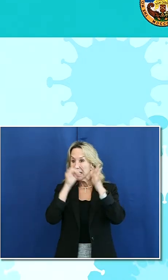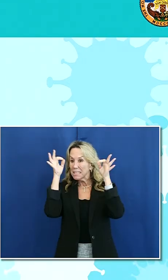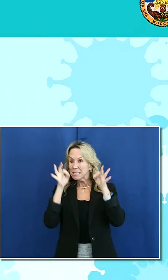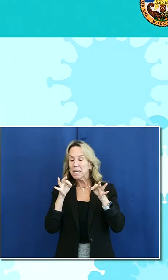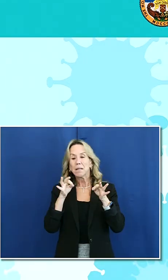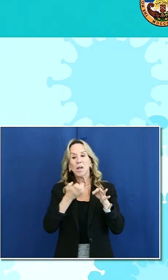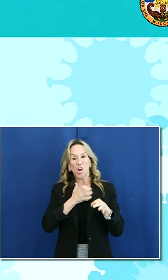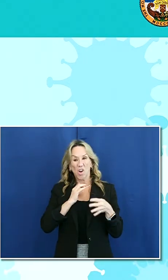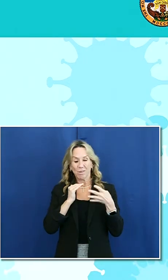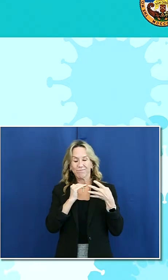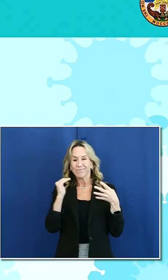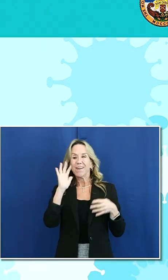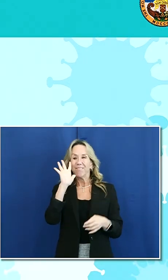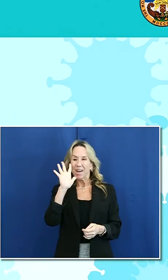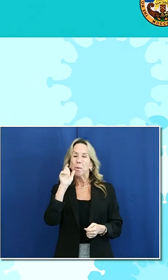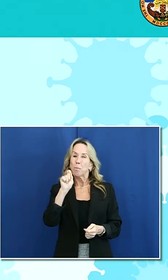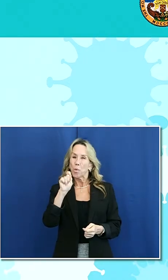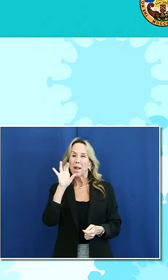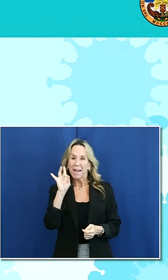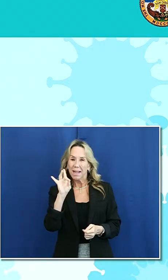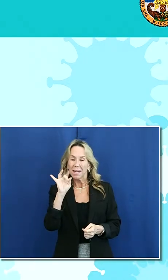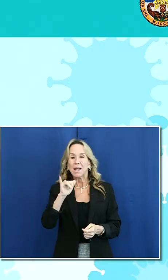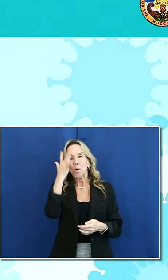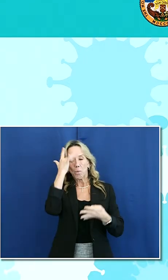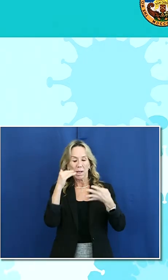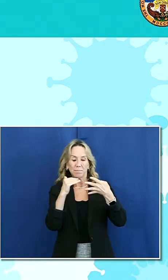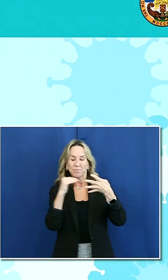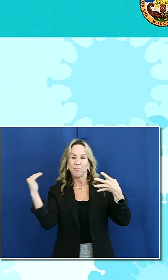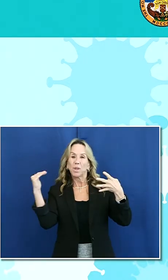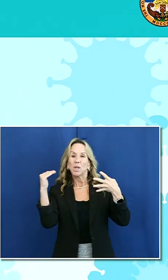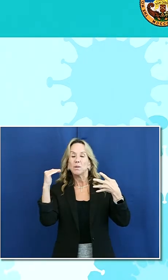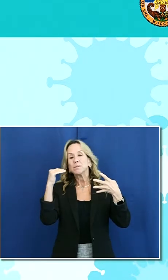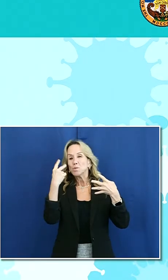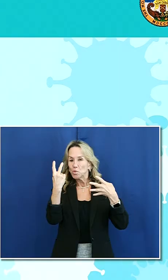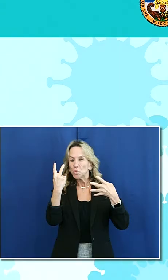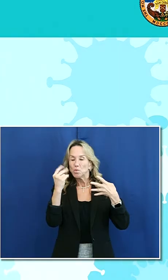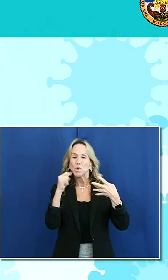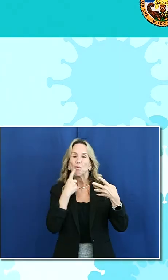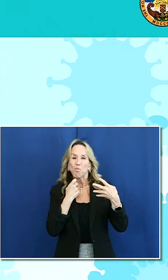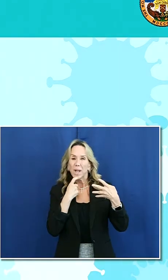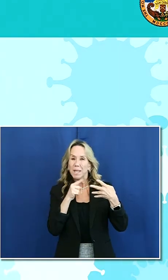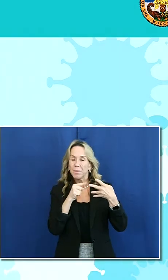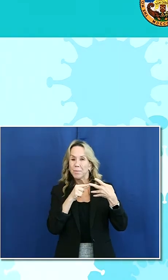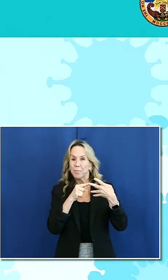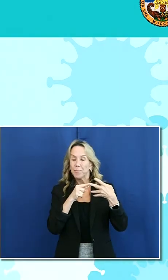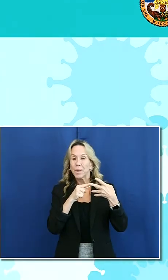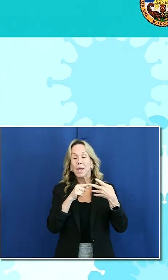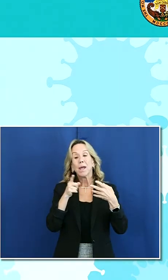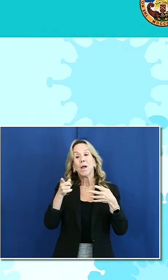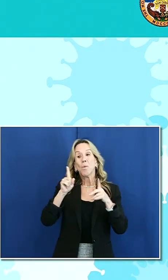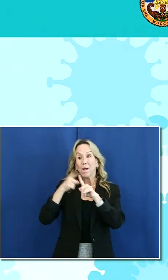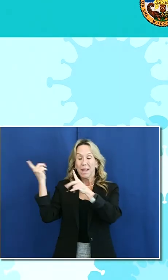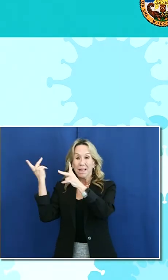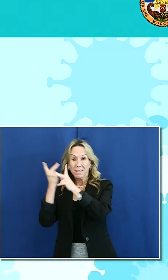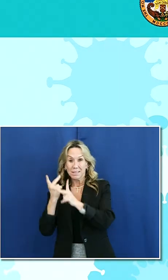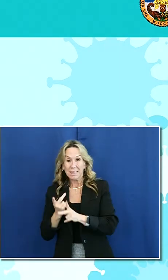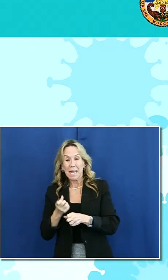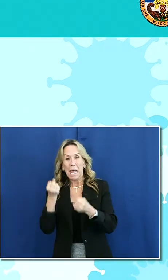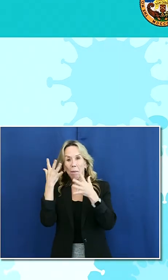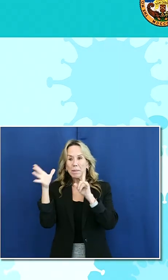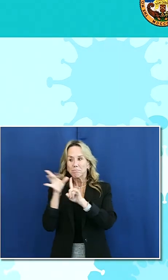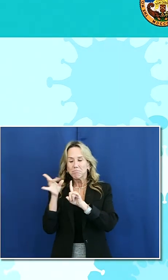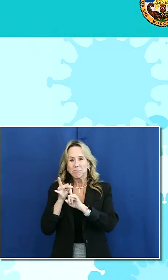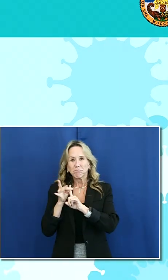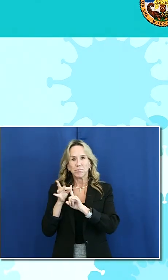5.8, which landed us in the red tier, or tier 2. When calculating the test